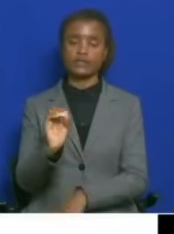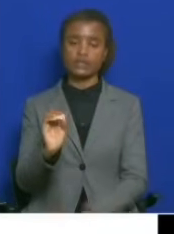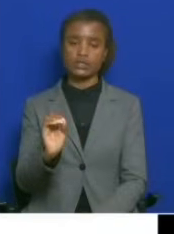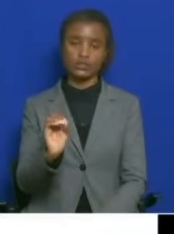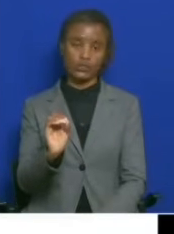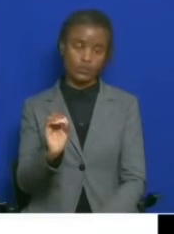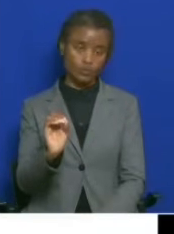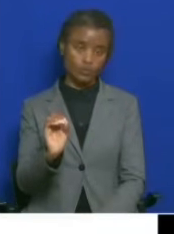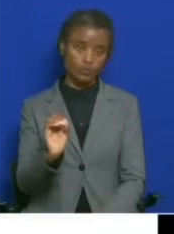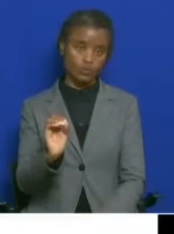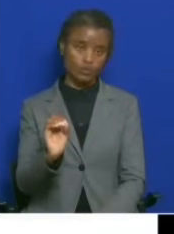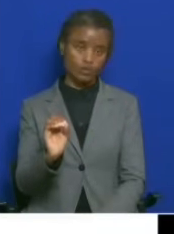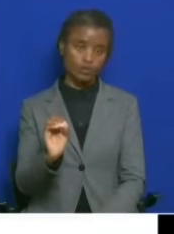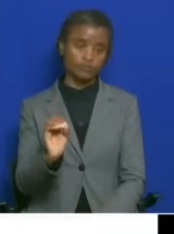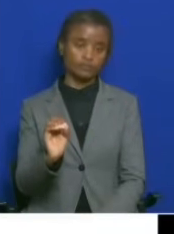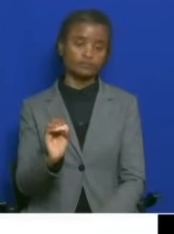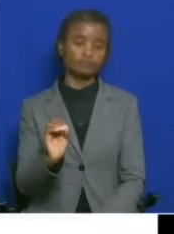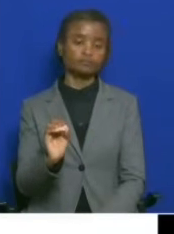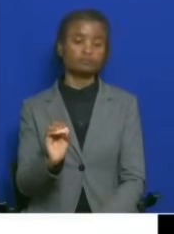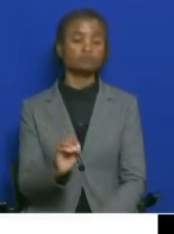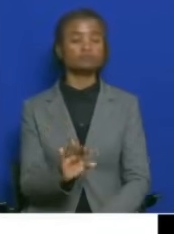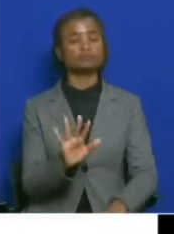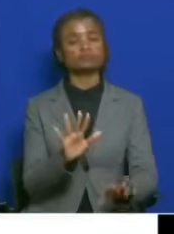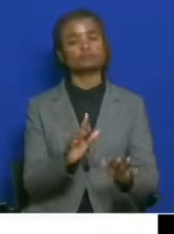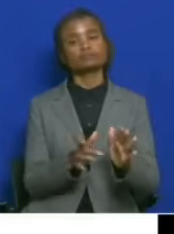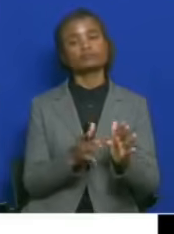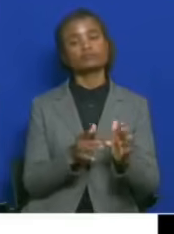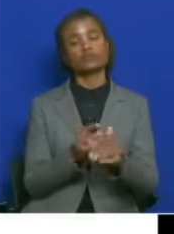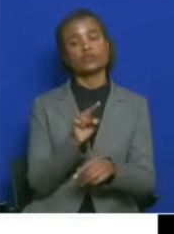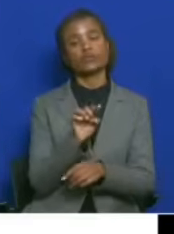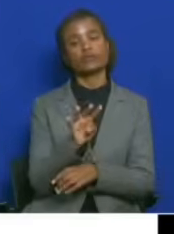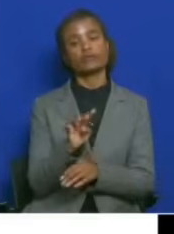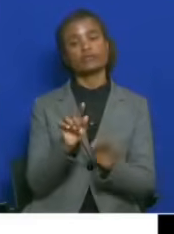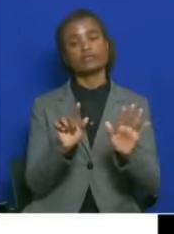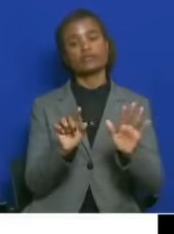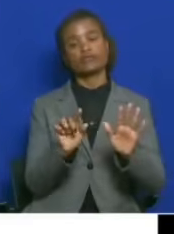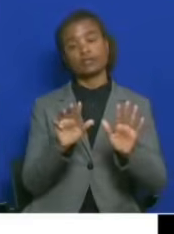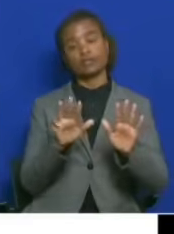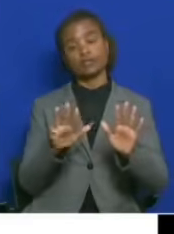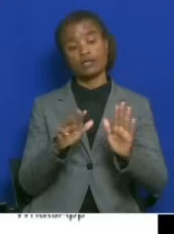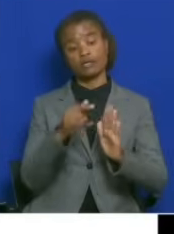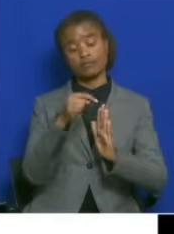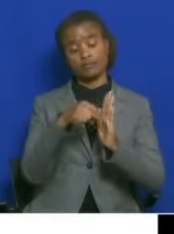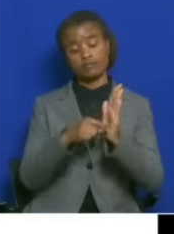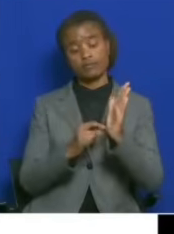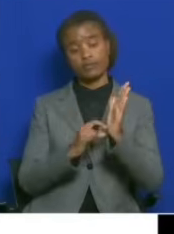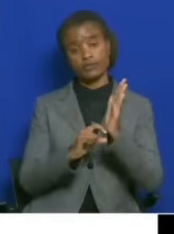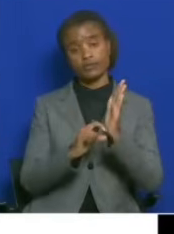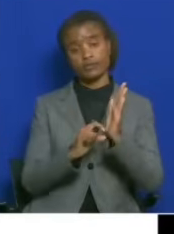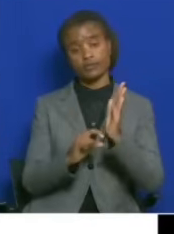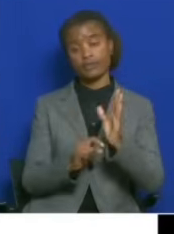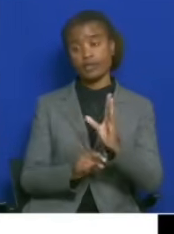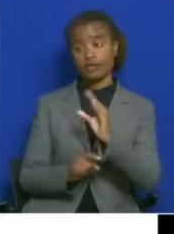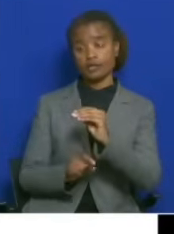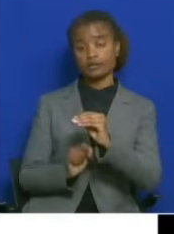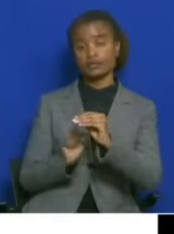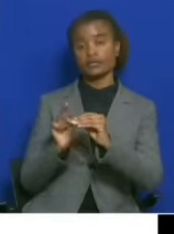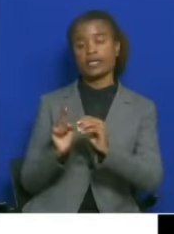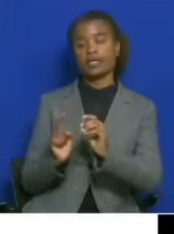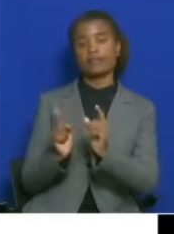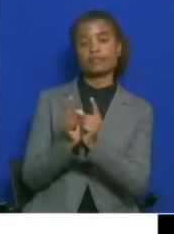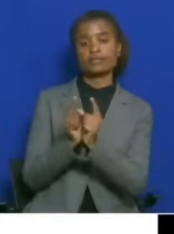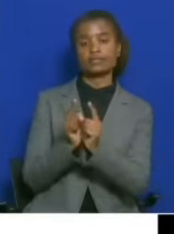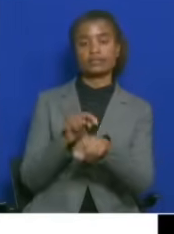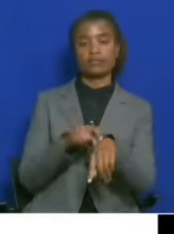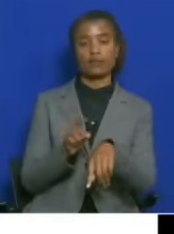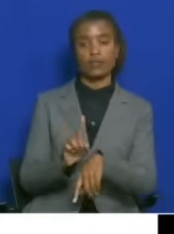bottom of 1749, Mr. Valley says, what time we meeting? 1750, General Khan says, he will let